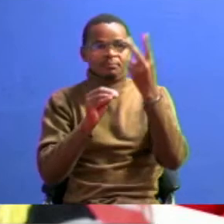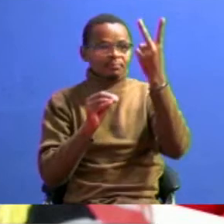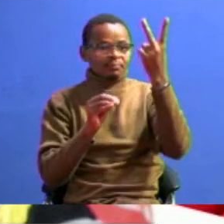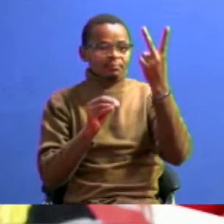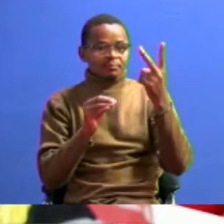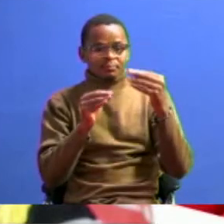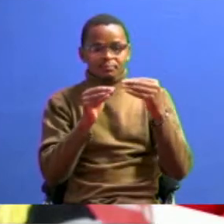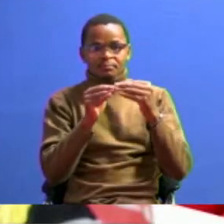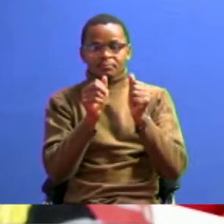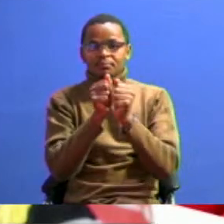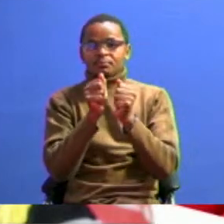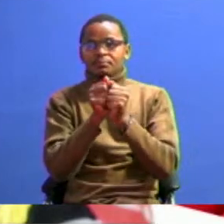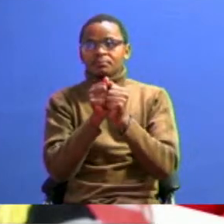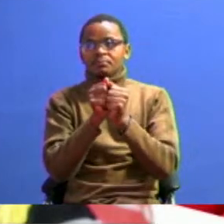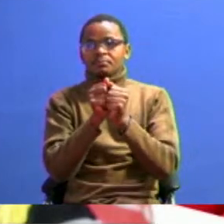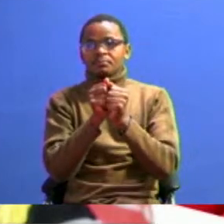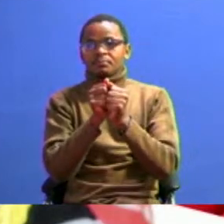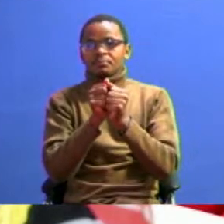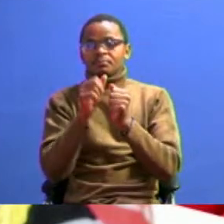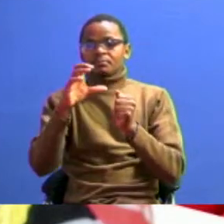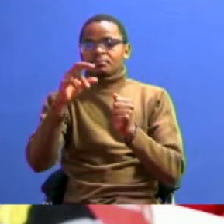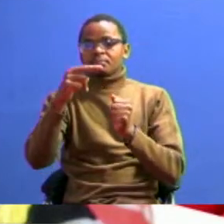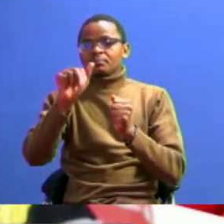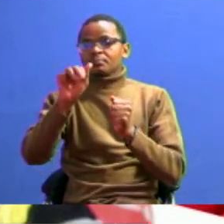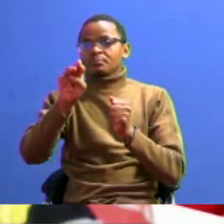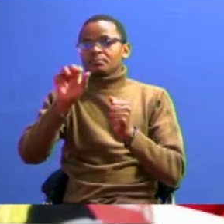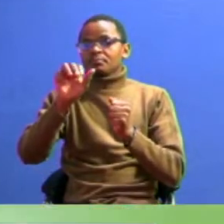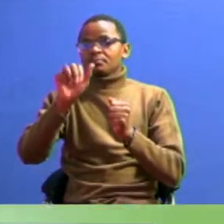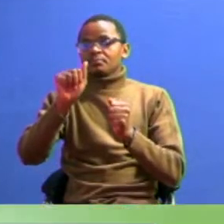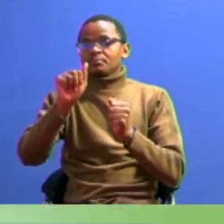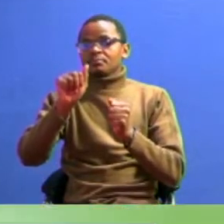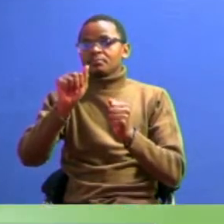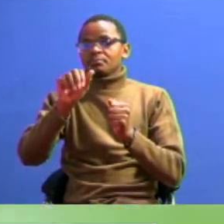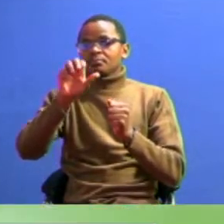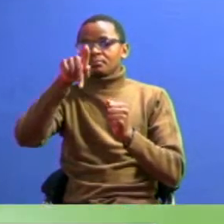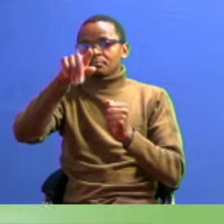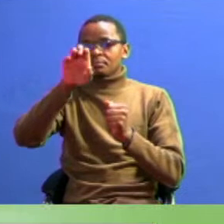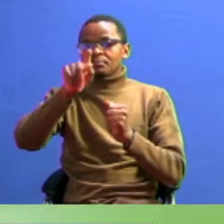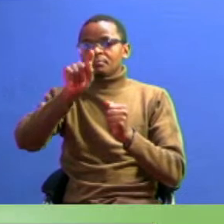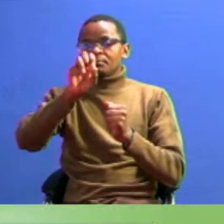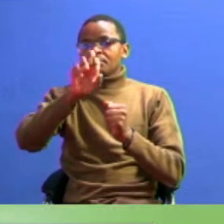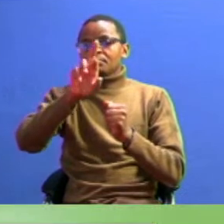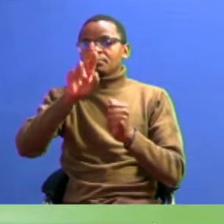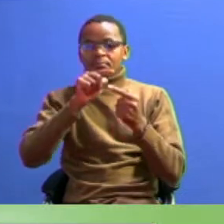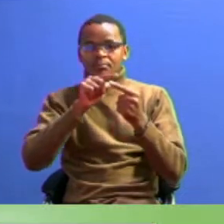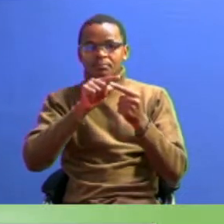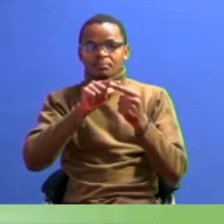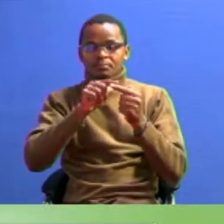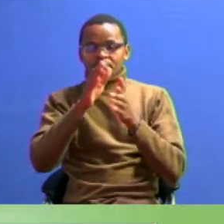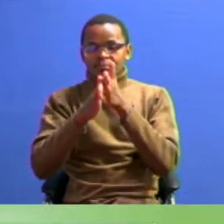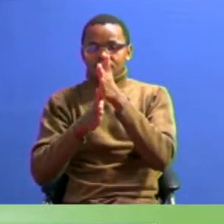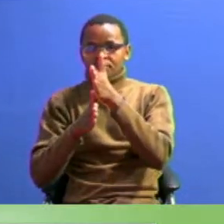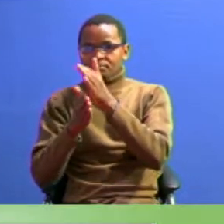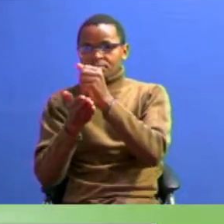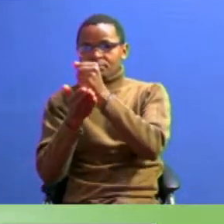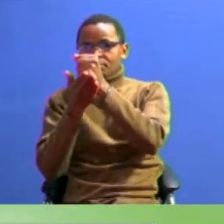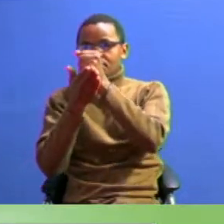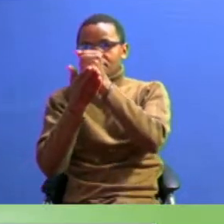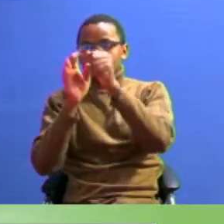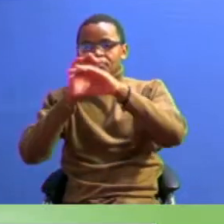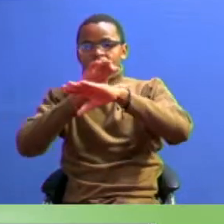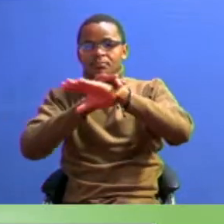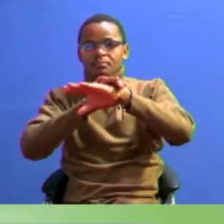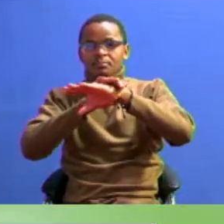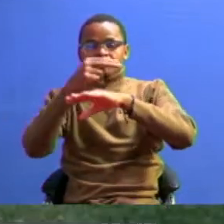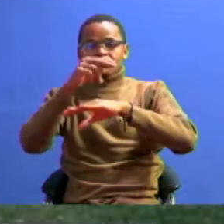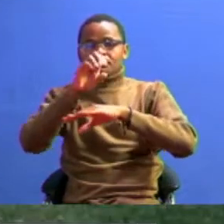held meetings with Pindi Chama from Tanzania and Peter Ongweno from Uganda to draw a plan that could help them clinch the right to